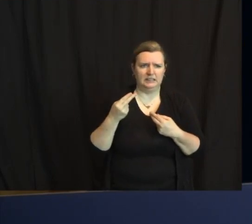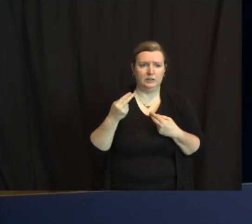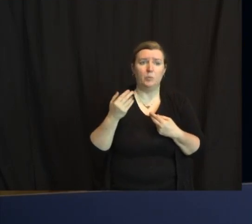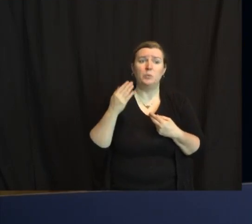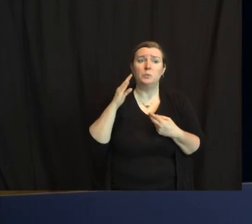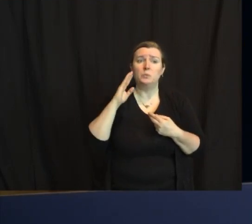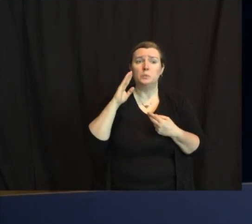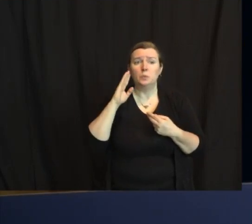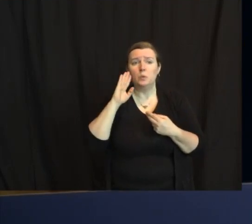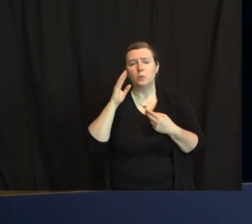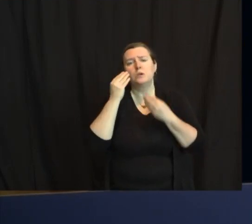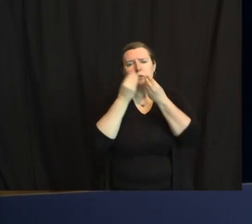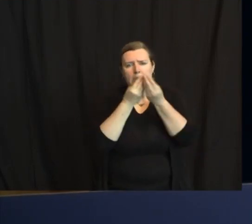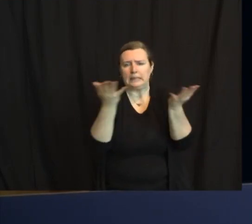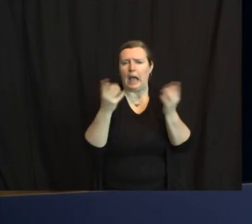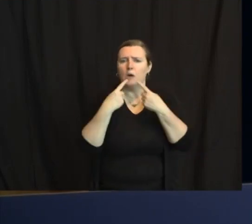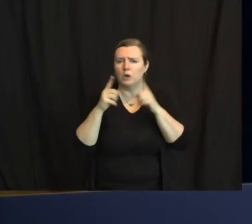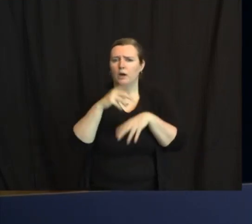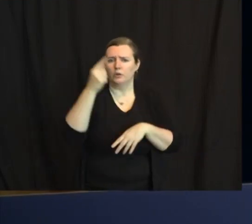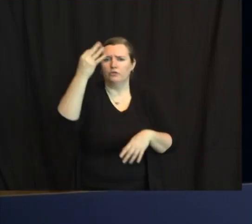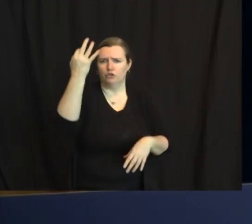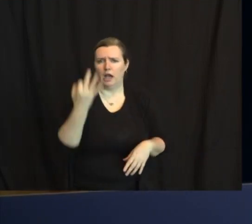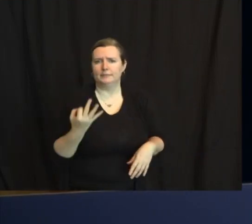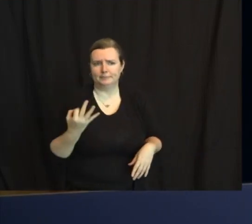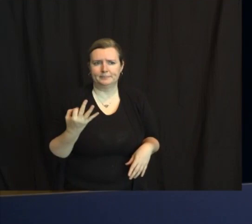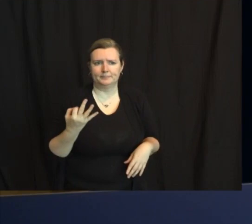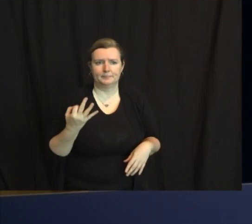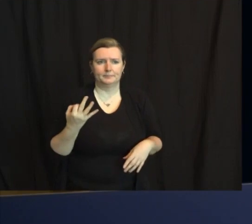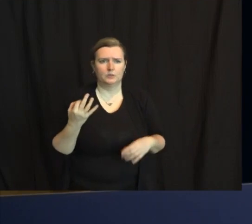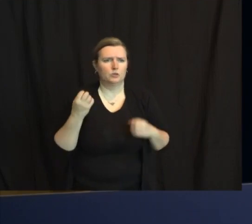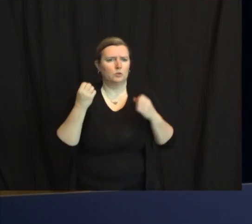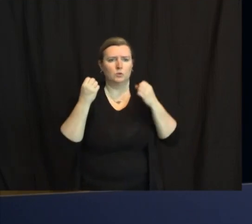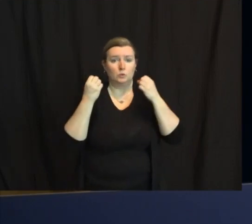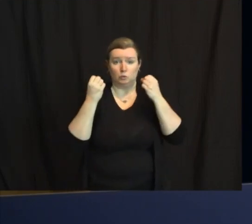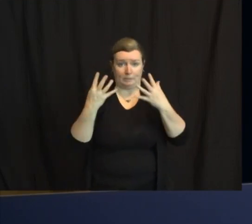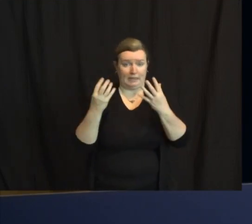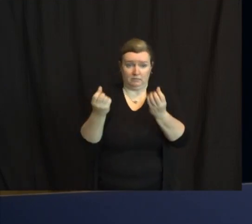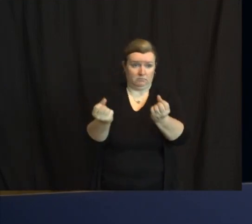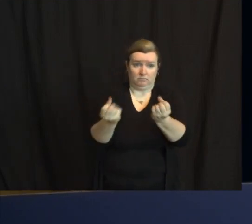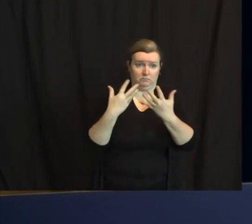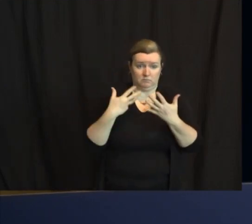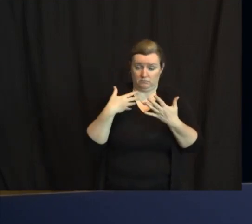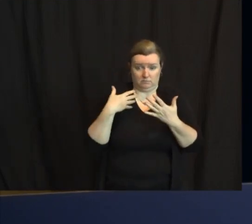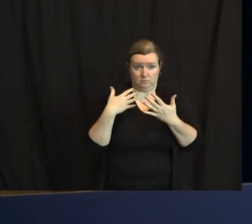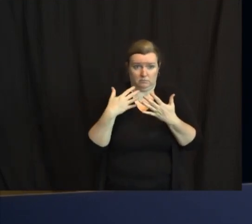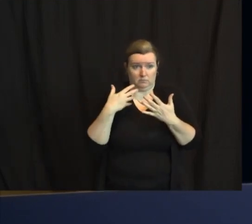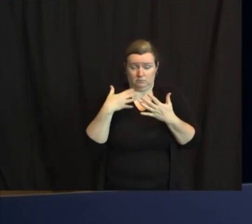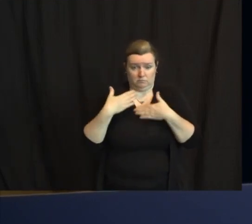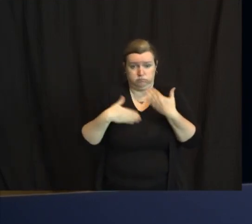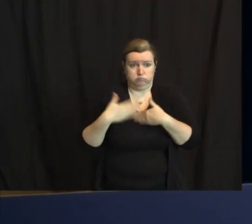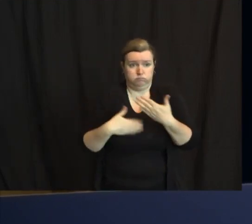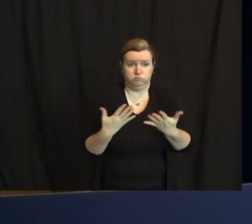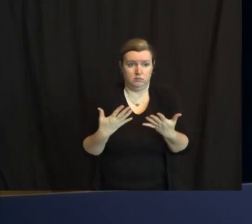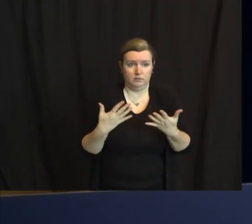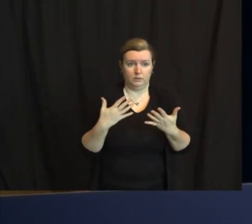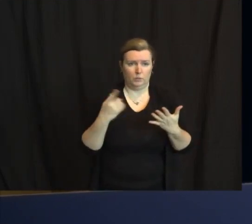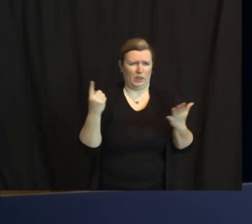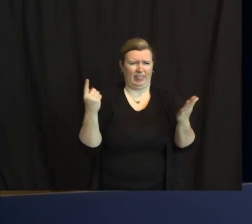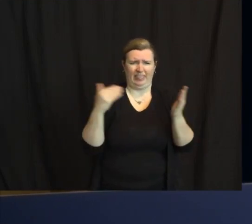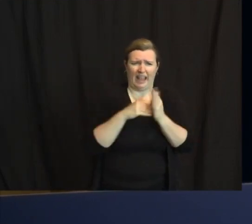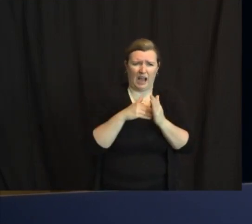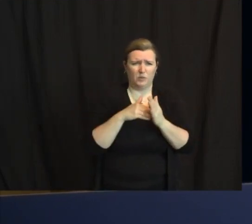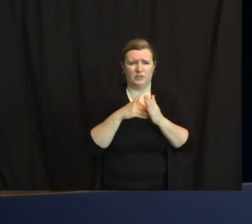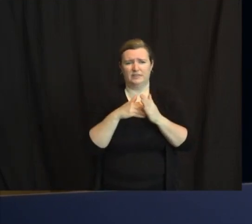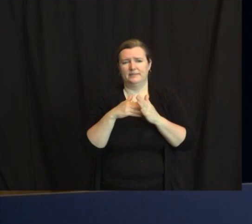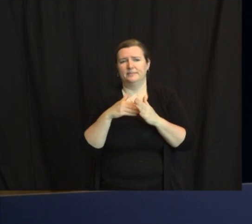had so many that they couldn't process in time on Saturday for us to get us into the DOL numbers. I mean, we're talking hundreds of thousands of claim weeks, not of